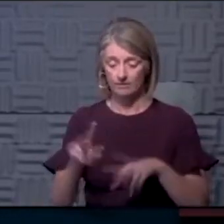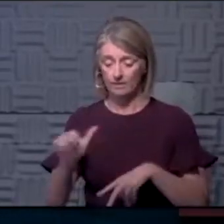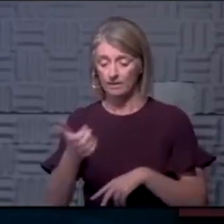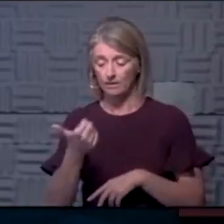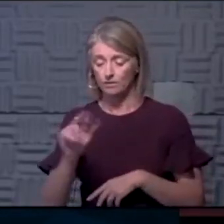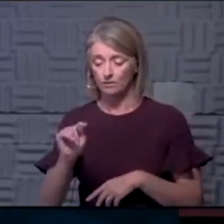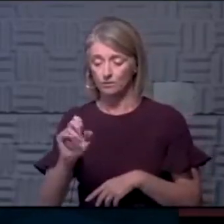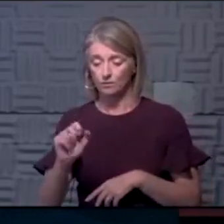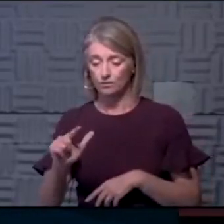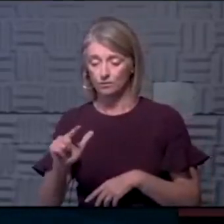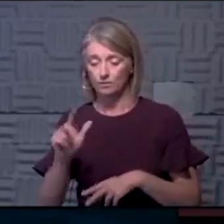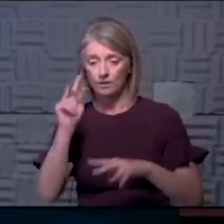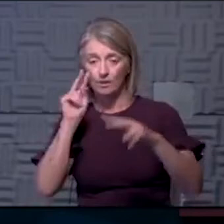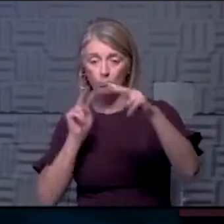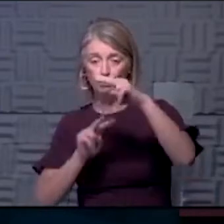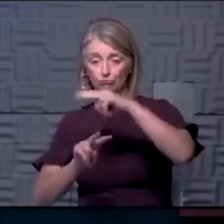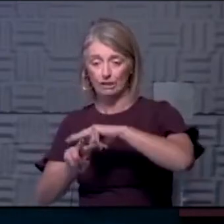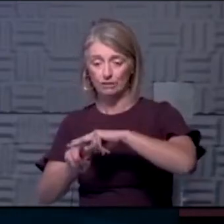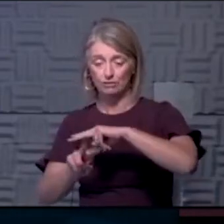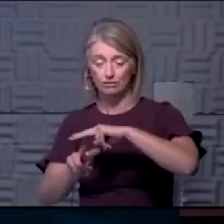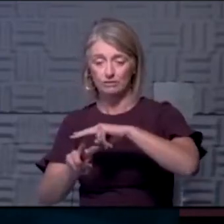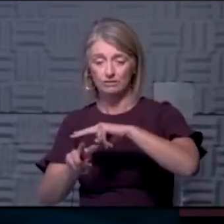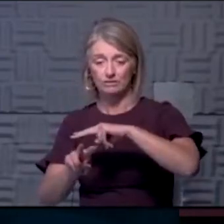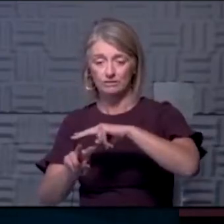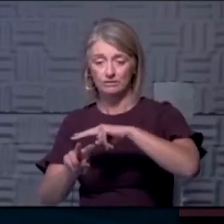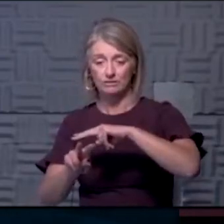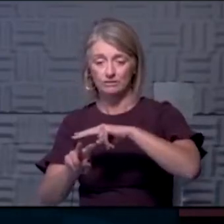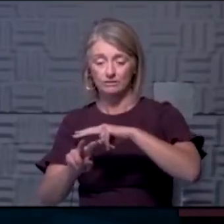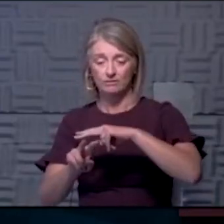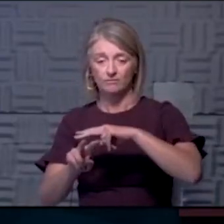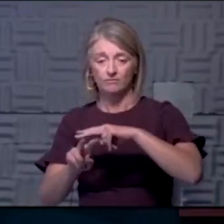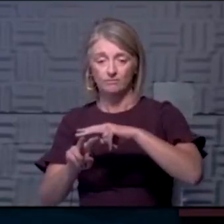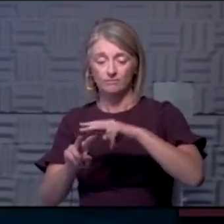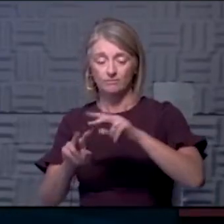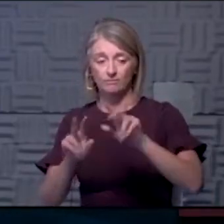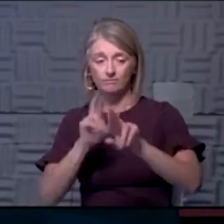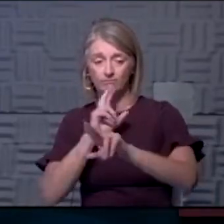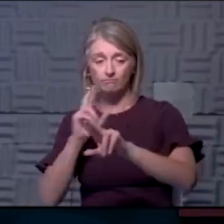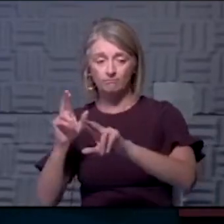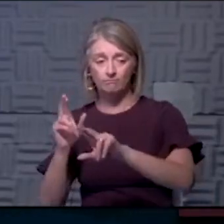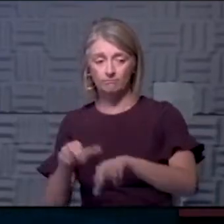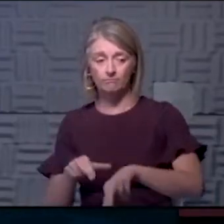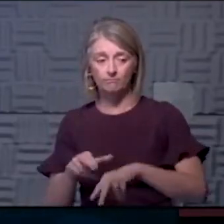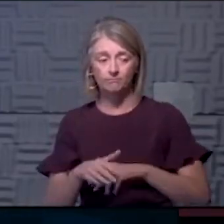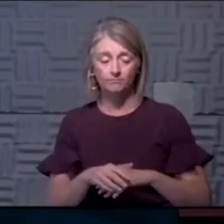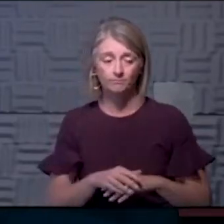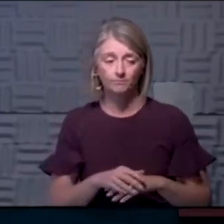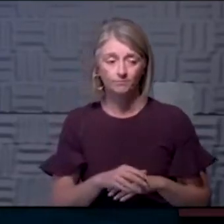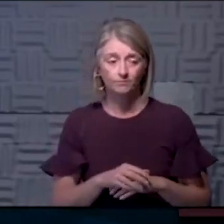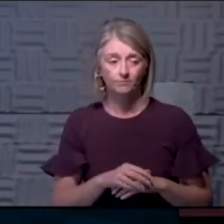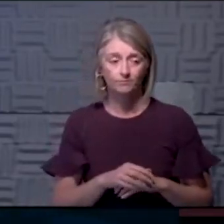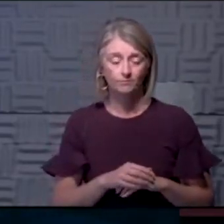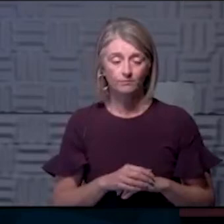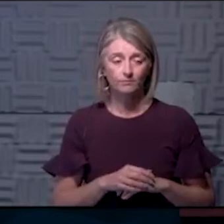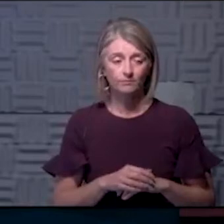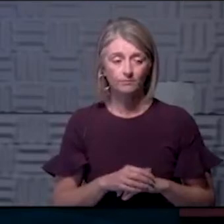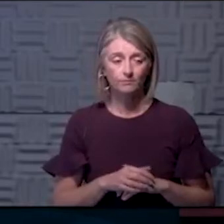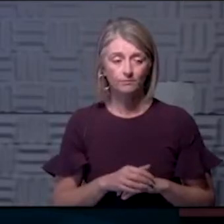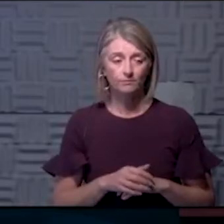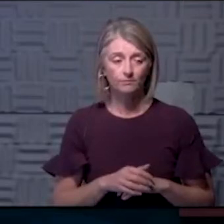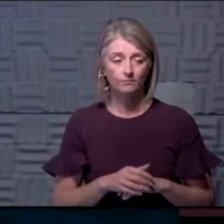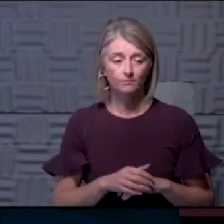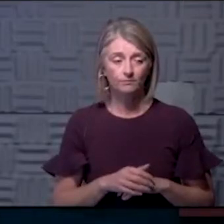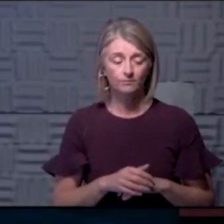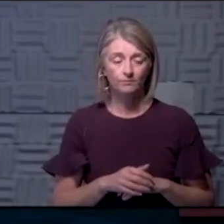give us a forward projection anyway. Maybe you could talk about that a little bit. And I know we'll have a chance probably to talk about it in the future when we have that